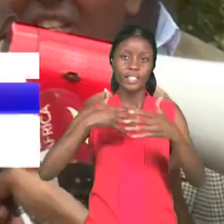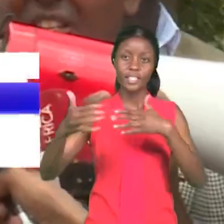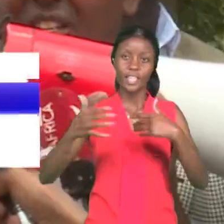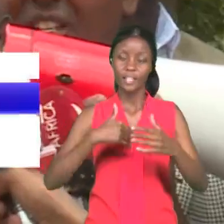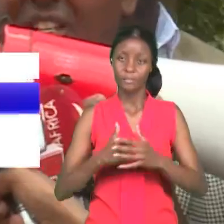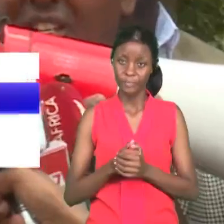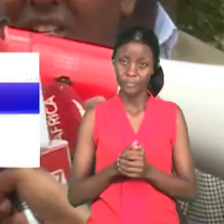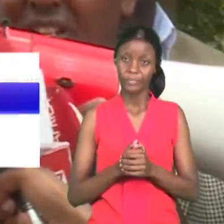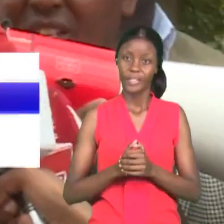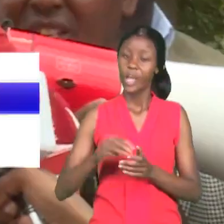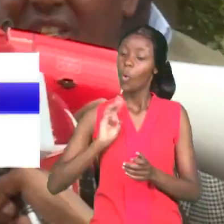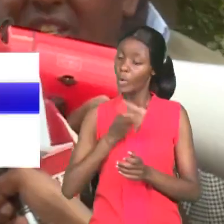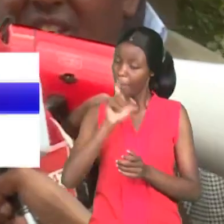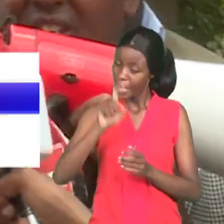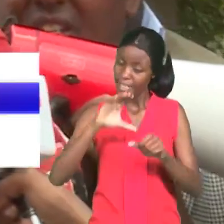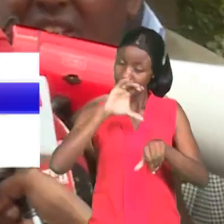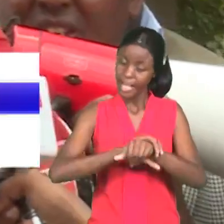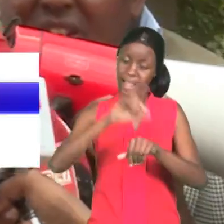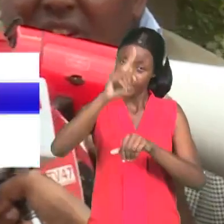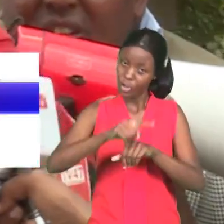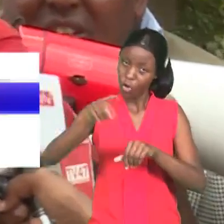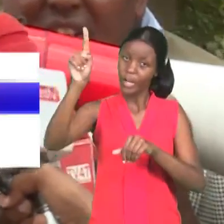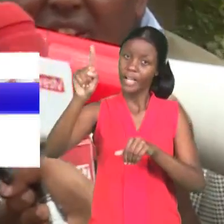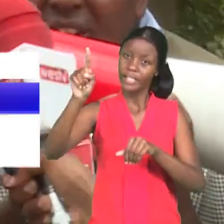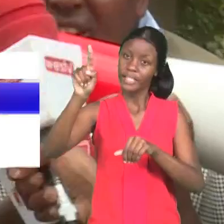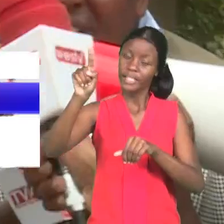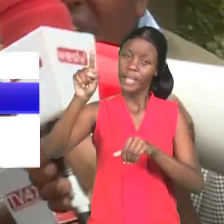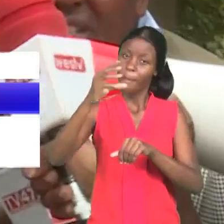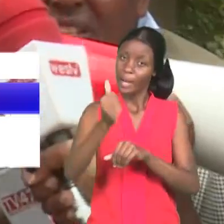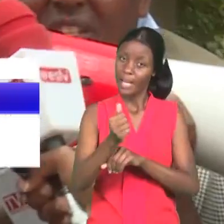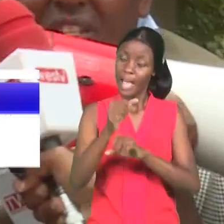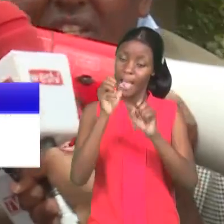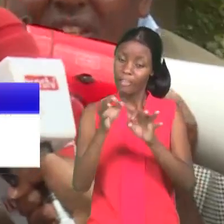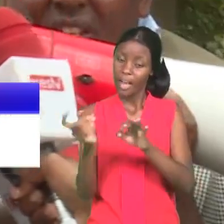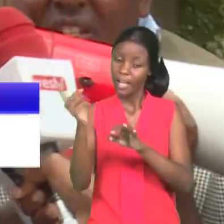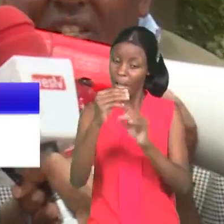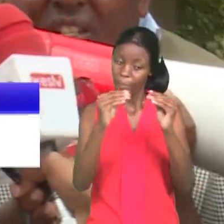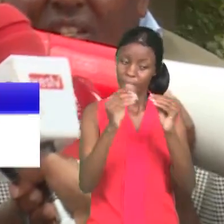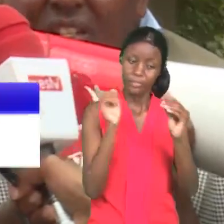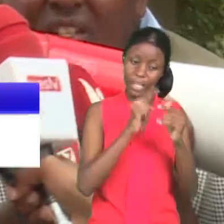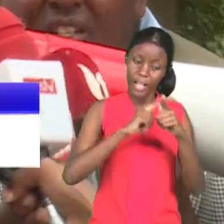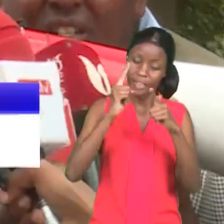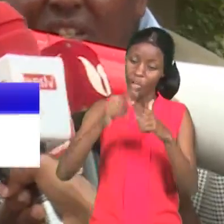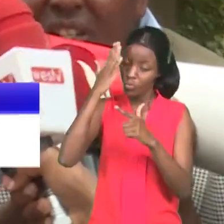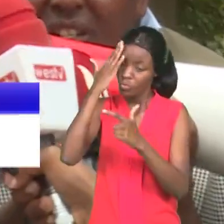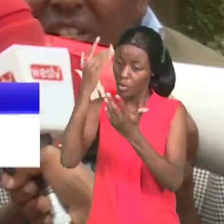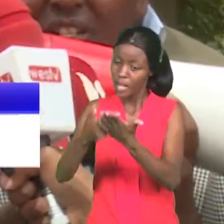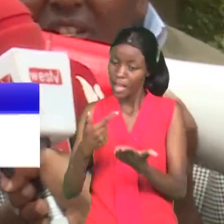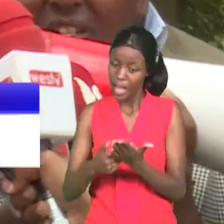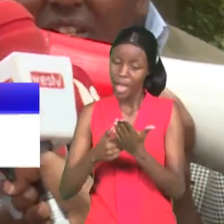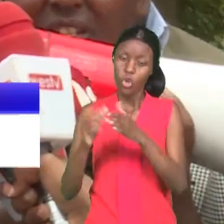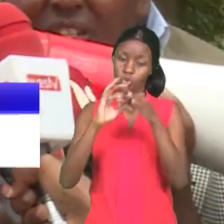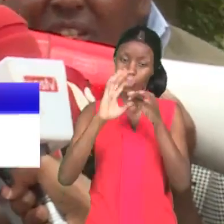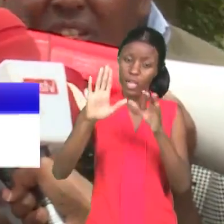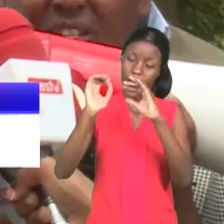Yes. We must get the correct figures so that when we come to you kindly, we are talking on a matter that your union has agreed on.